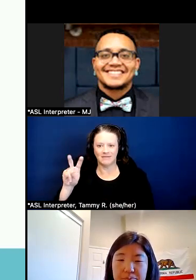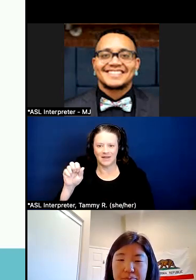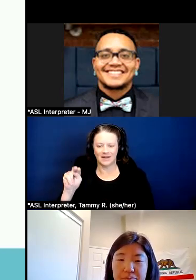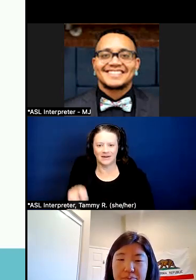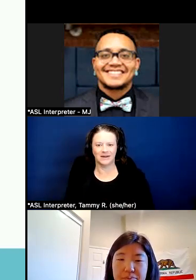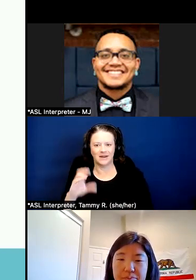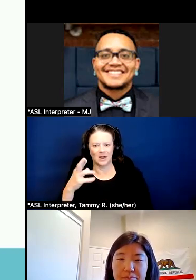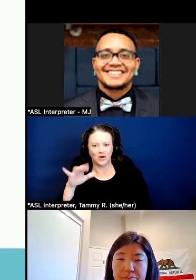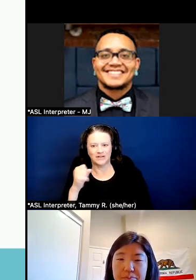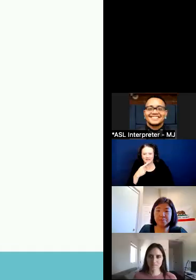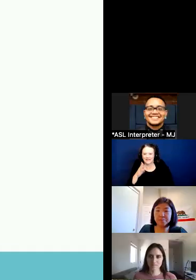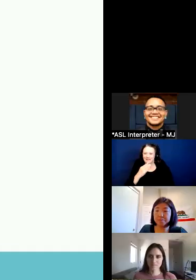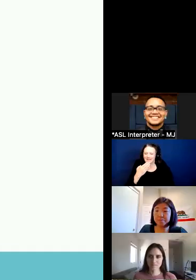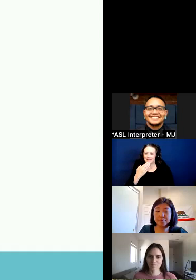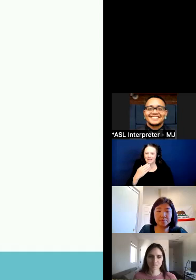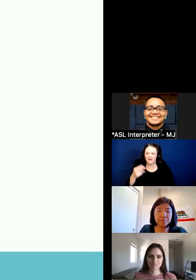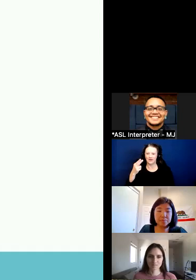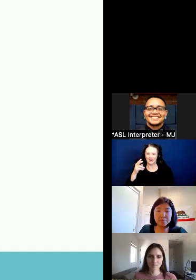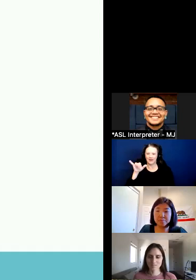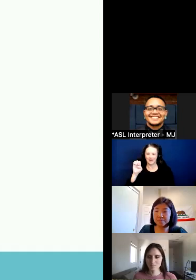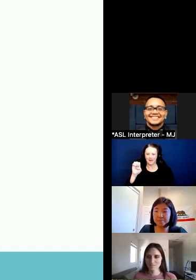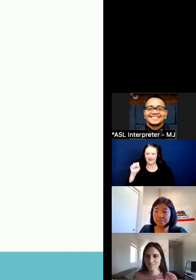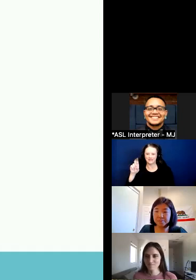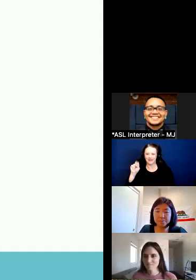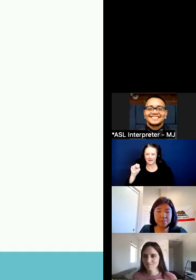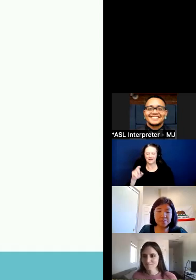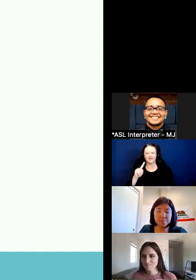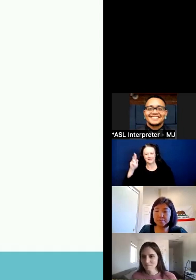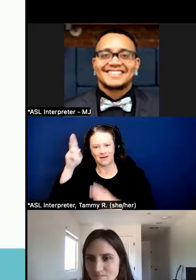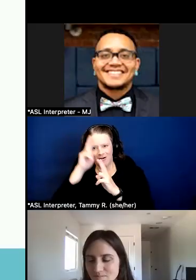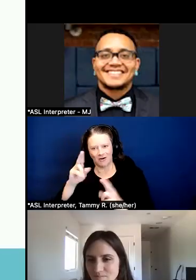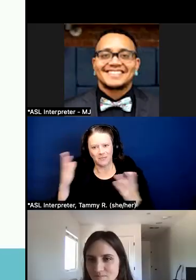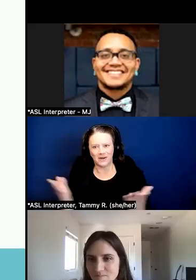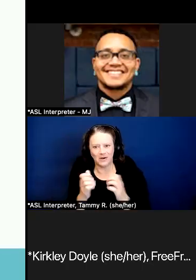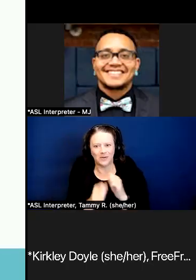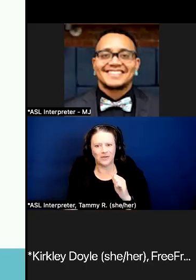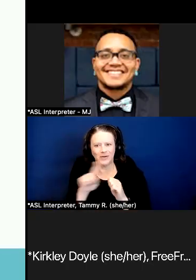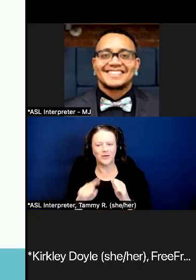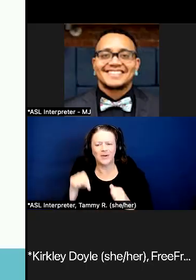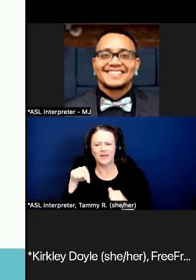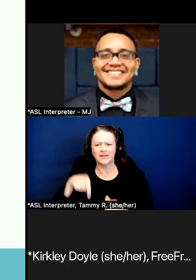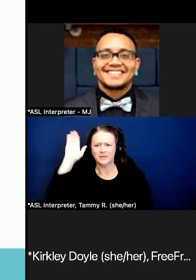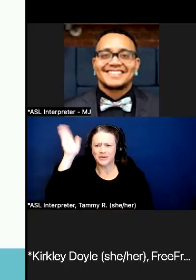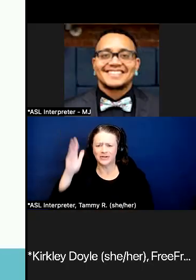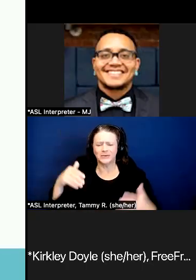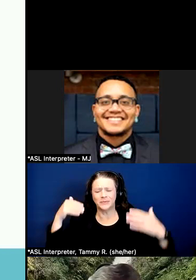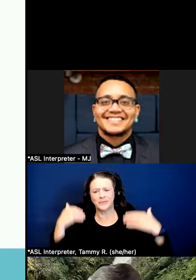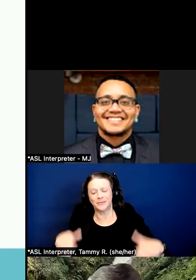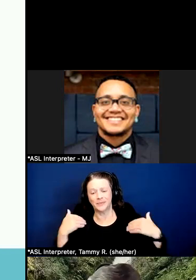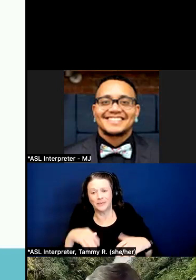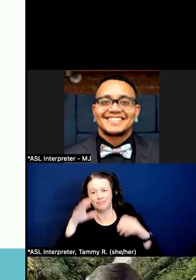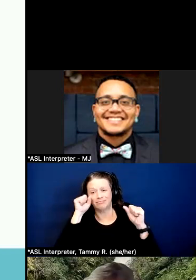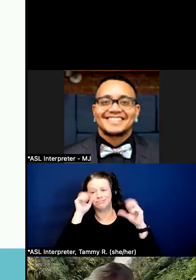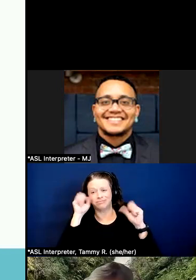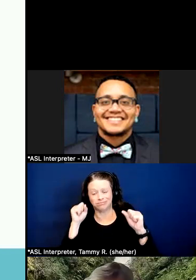Thank you, Hae-san. It's such an honor to be with you all. These presentations, it's just blowing me away.